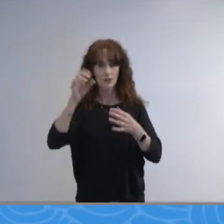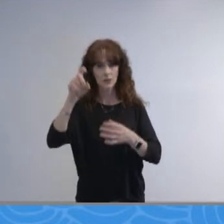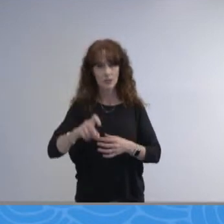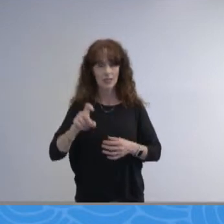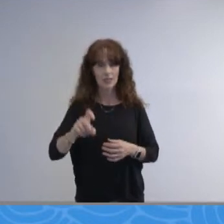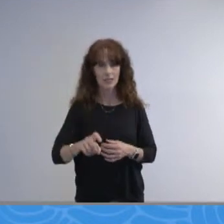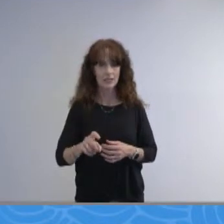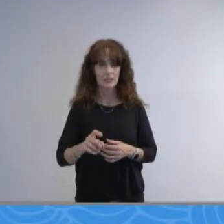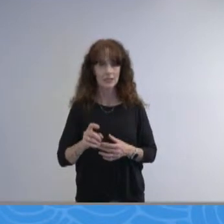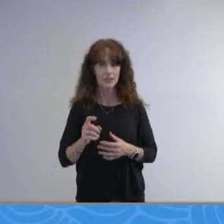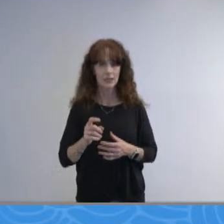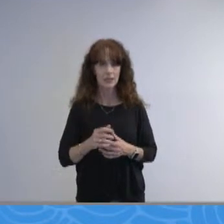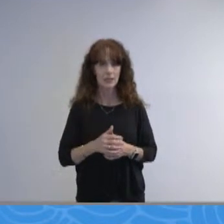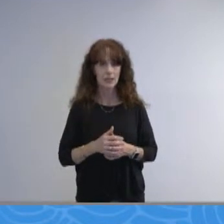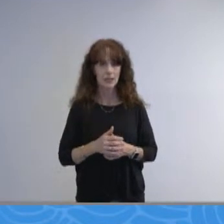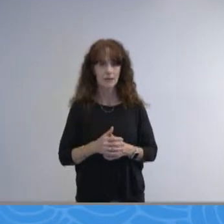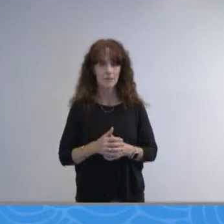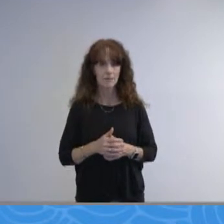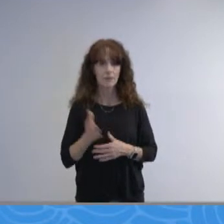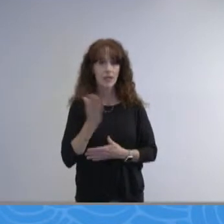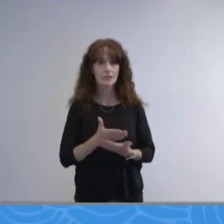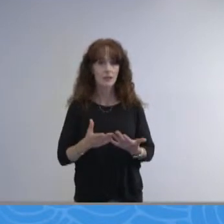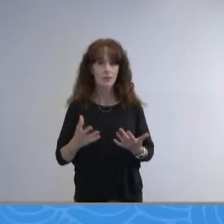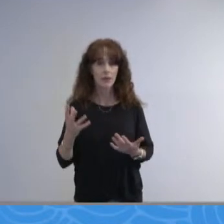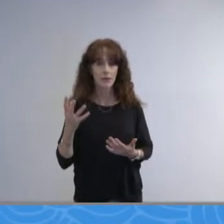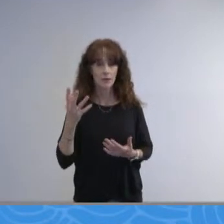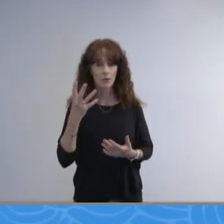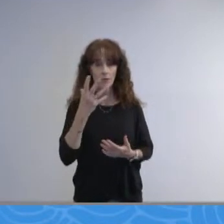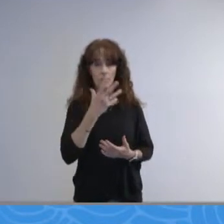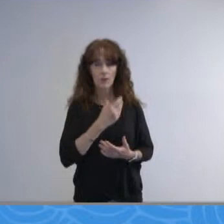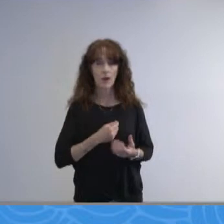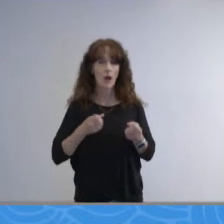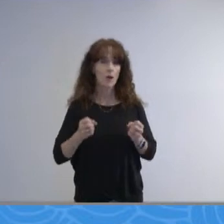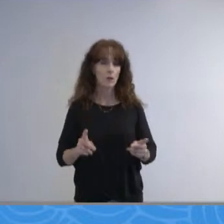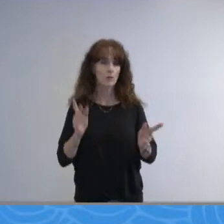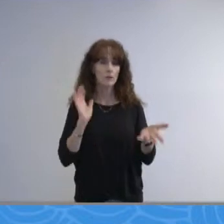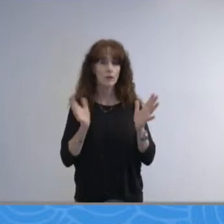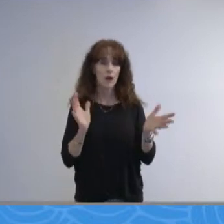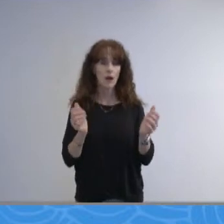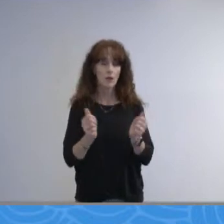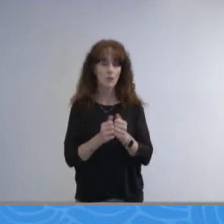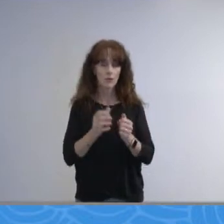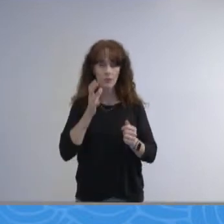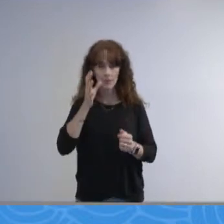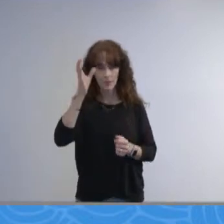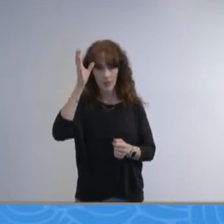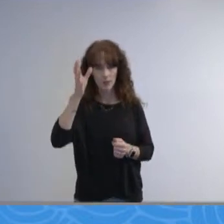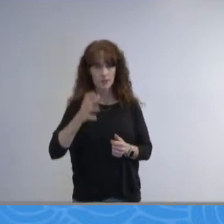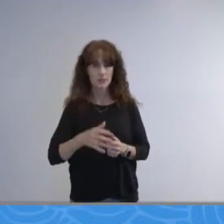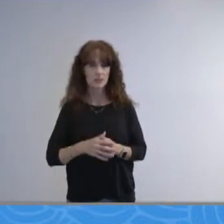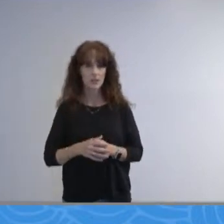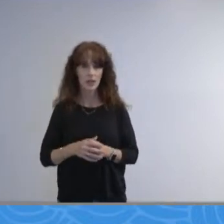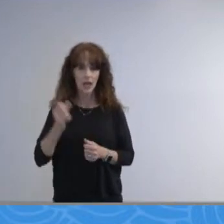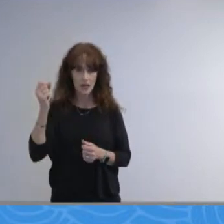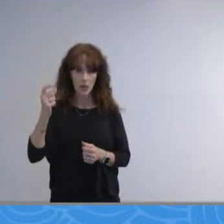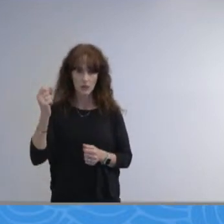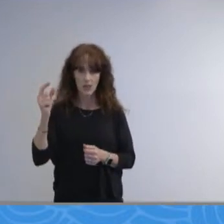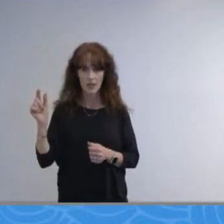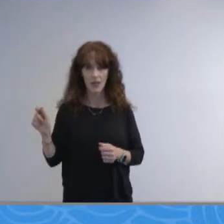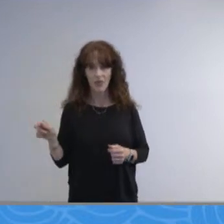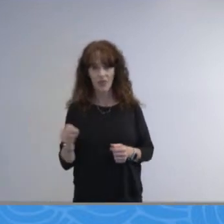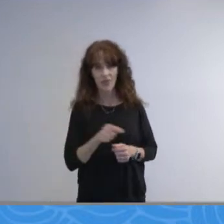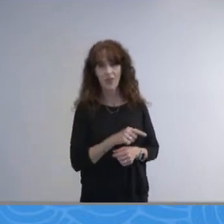needs. So it's something beautiful having the opportunity to talk to our parents and understanding